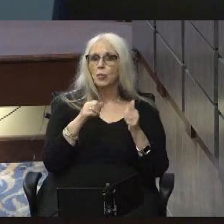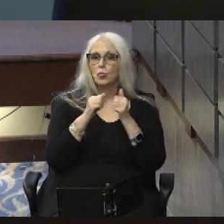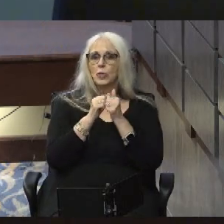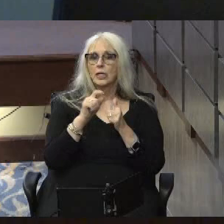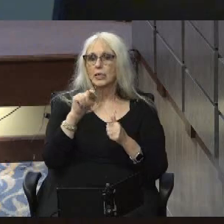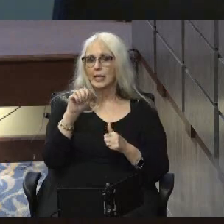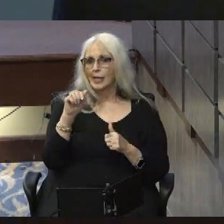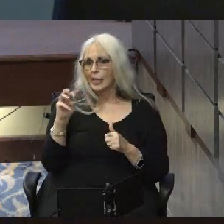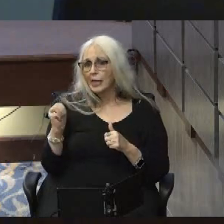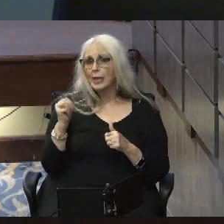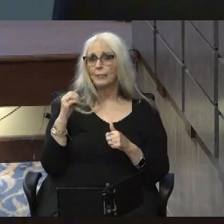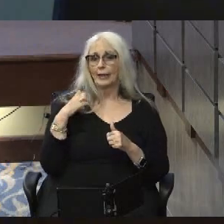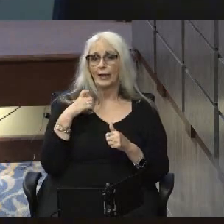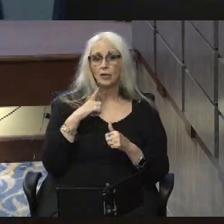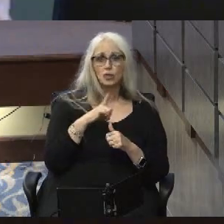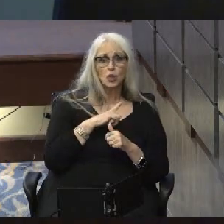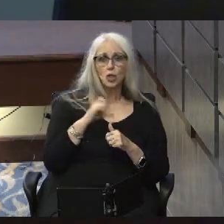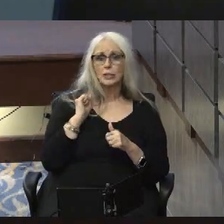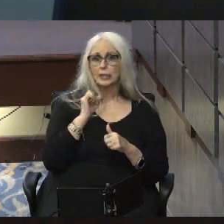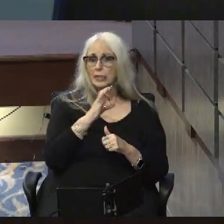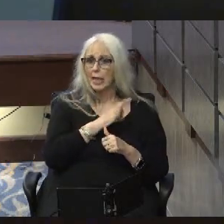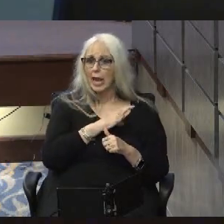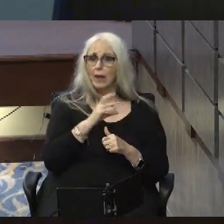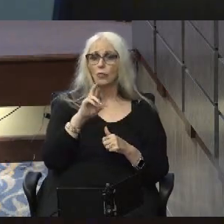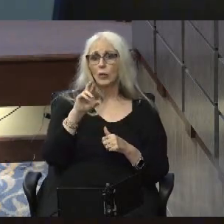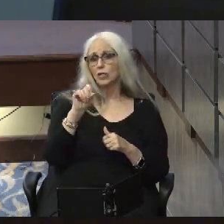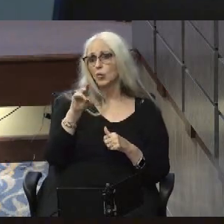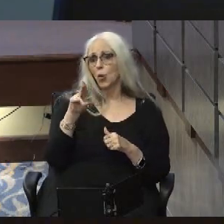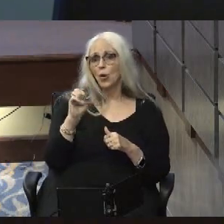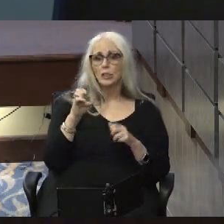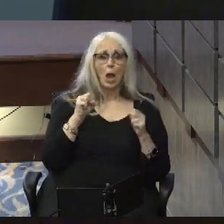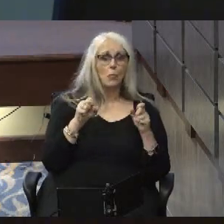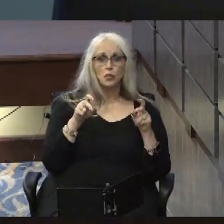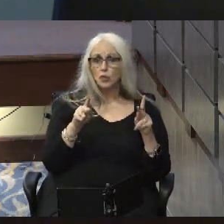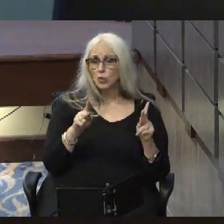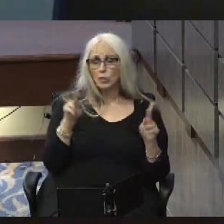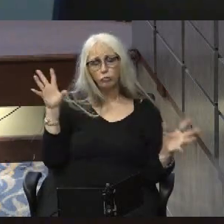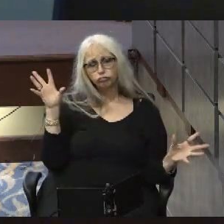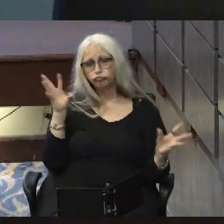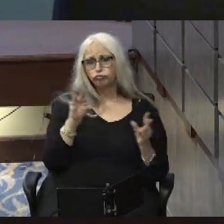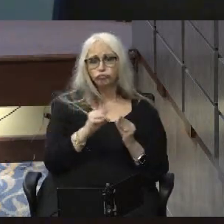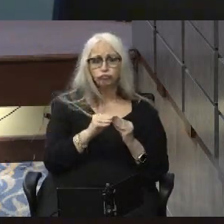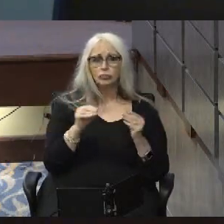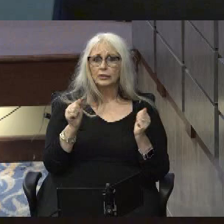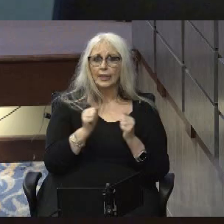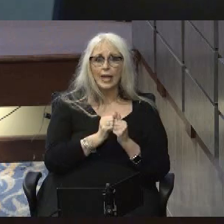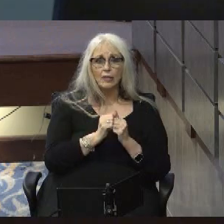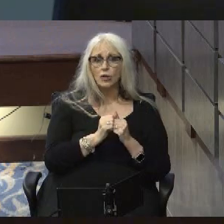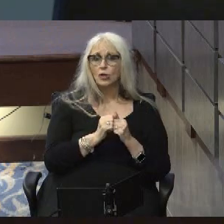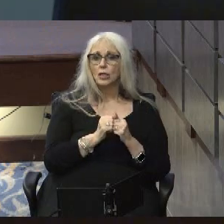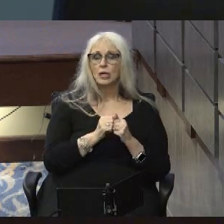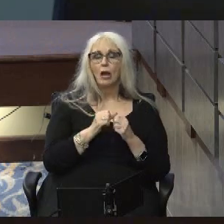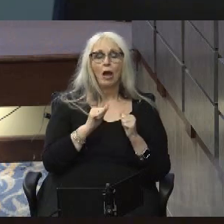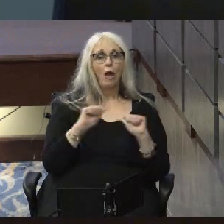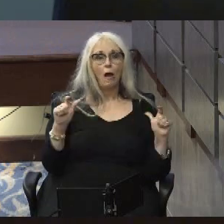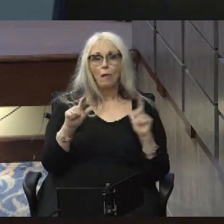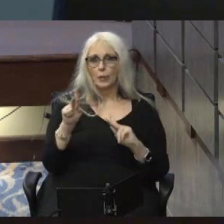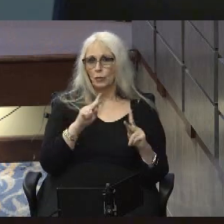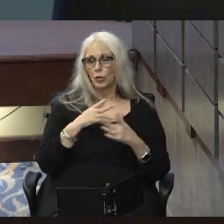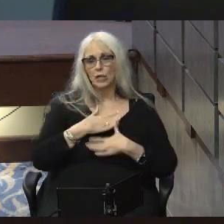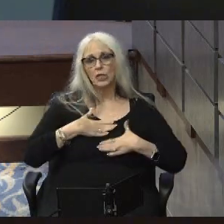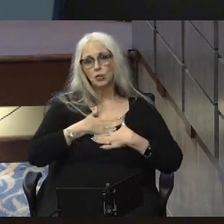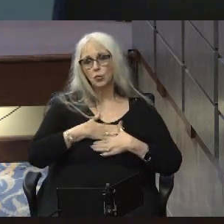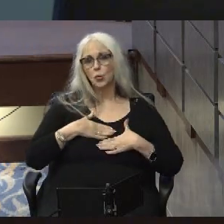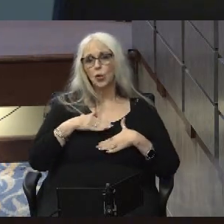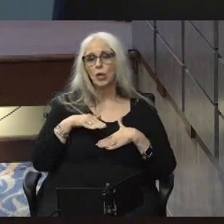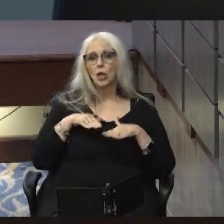staff, the resources, the opportunity. And all Wacoans, all visitors are going to be able to enjoy this Riverwalk, and it is